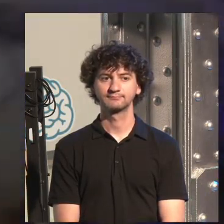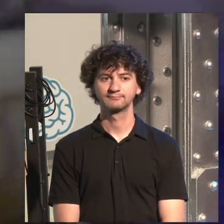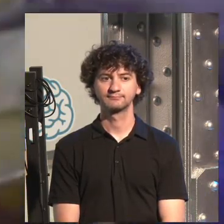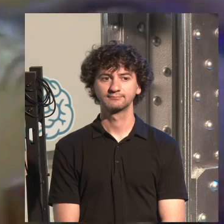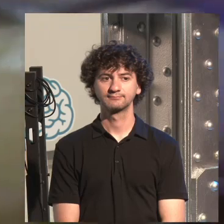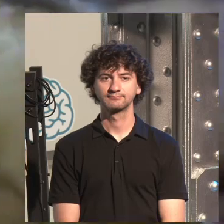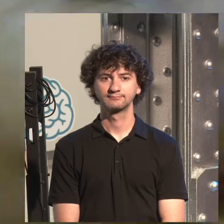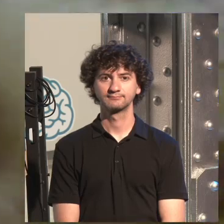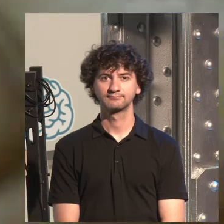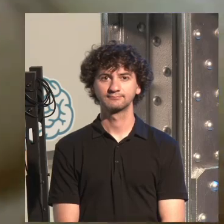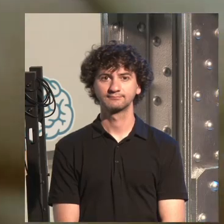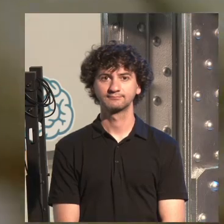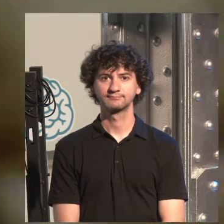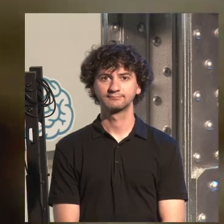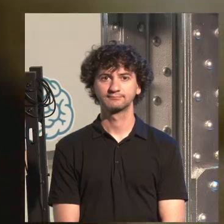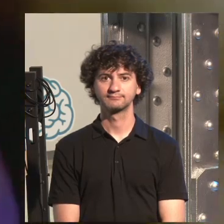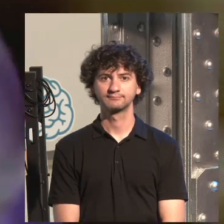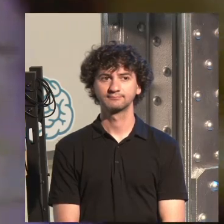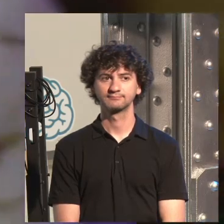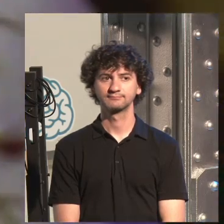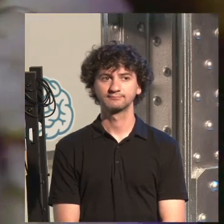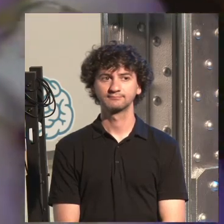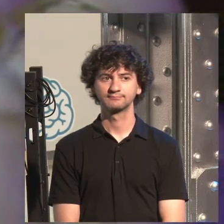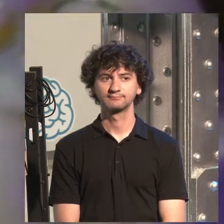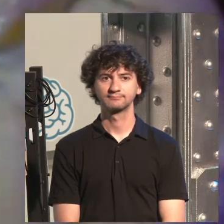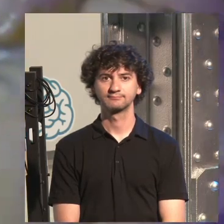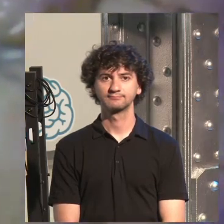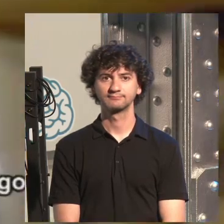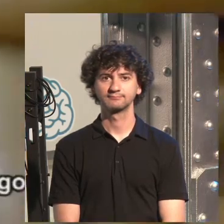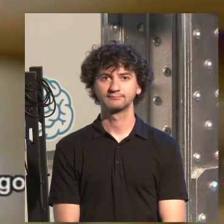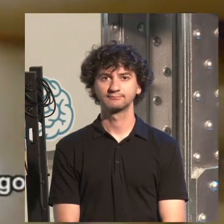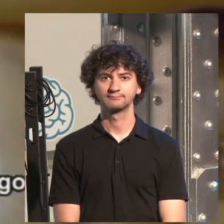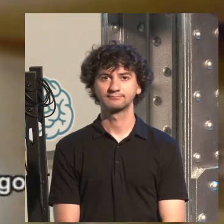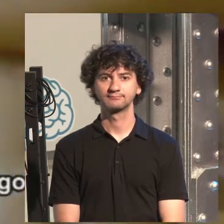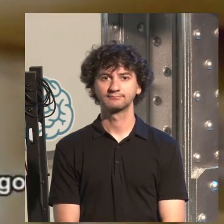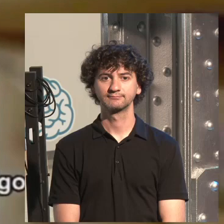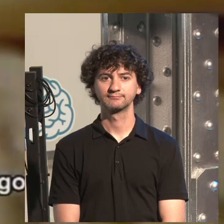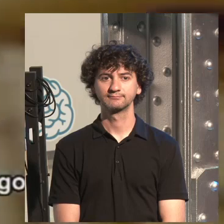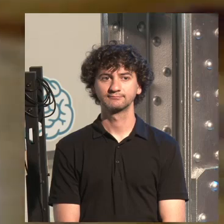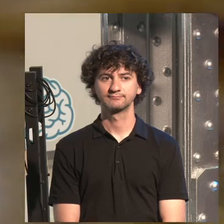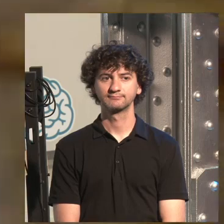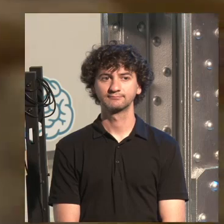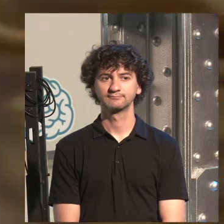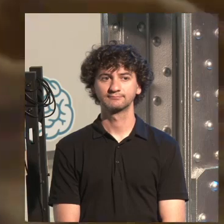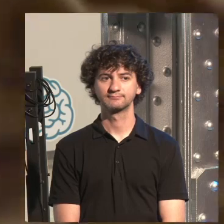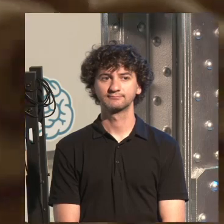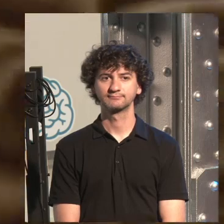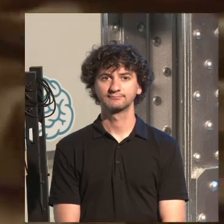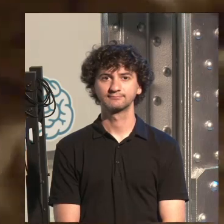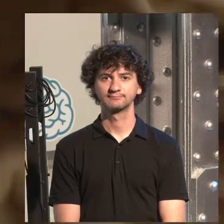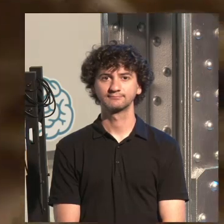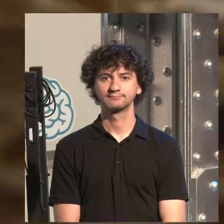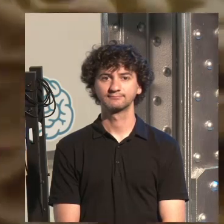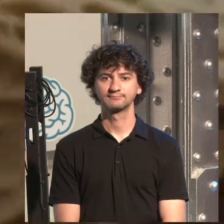beautiful. It appears rather gruesome, wrinkles like a walnut, and with the consistency of mushrooms,